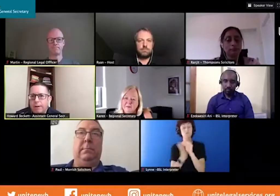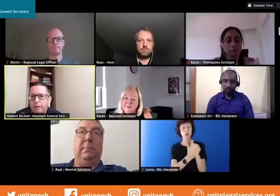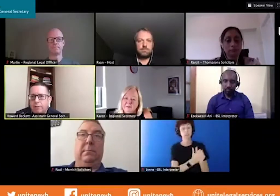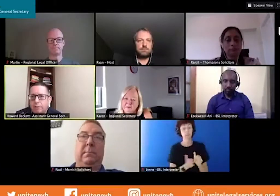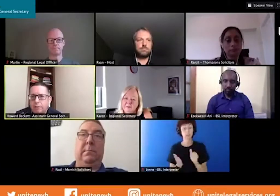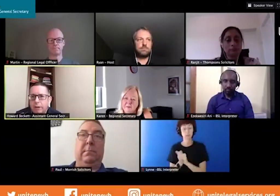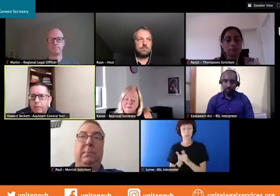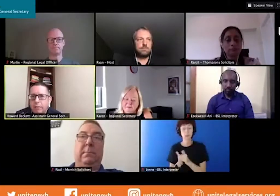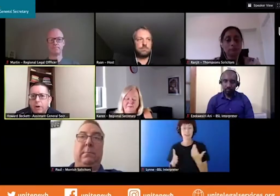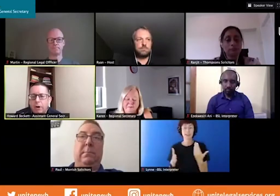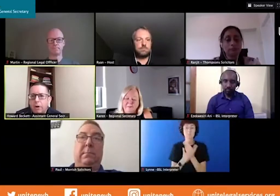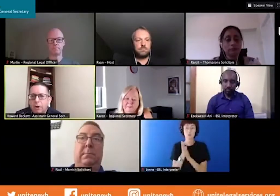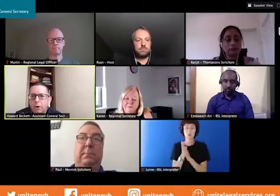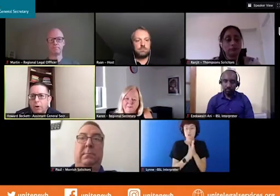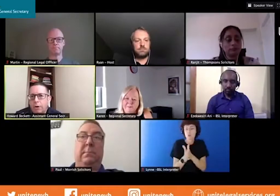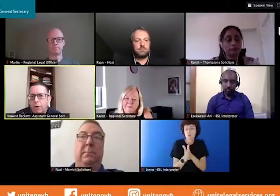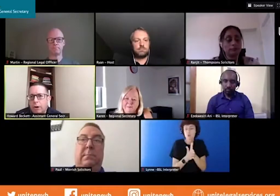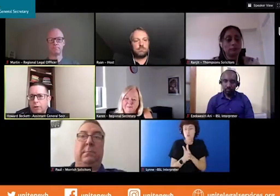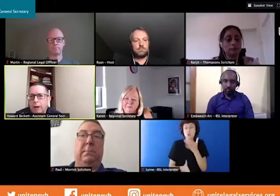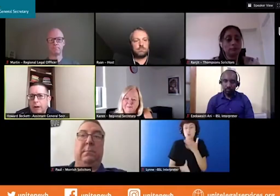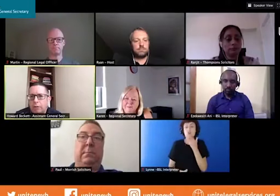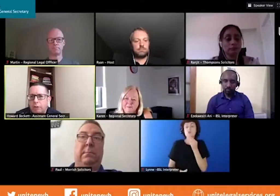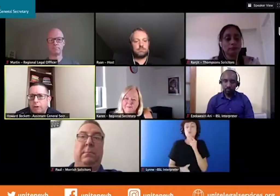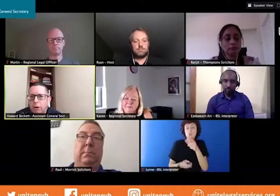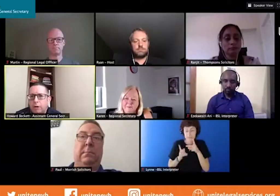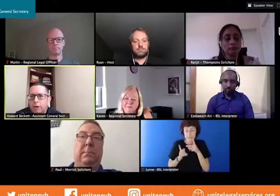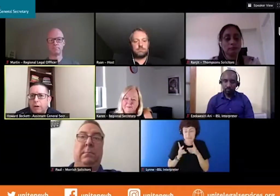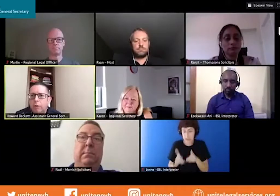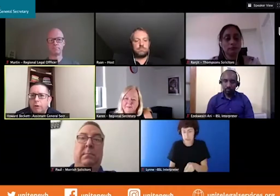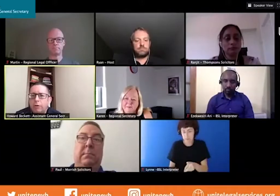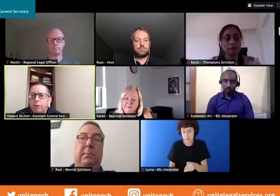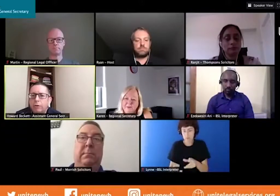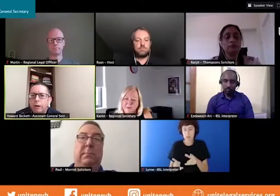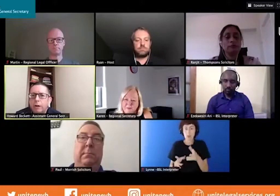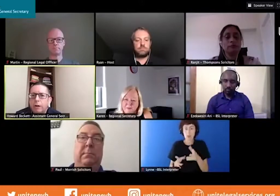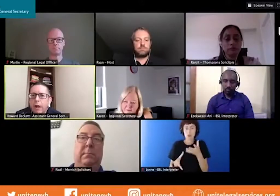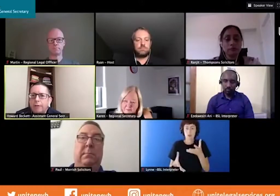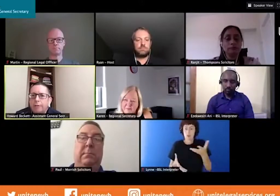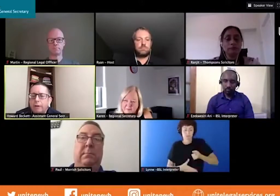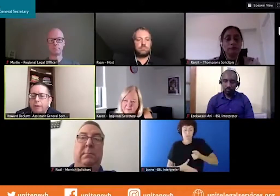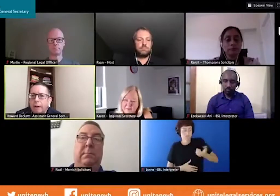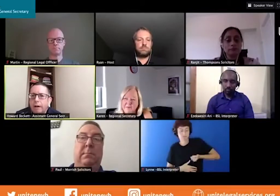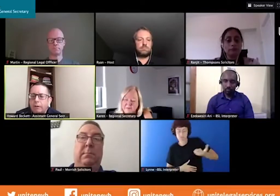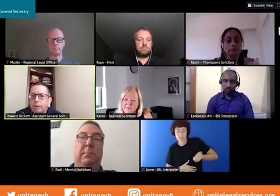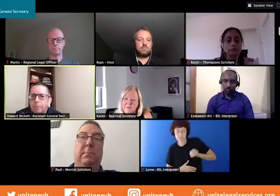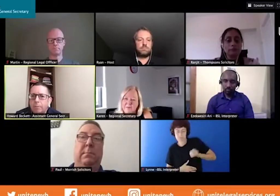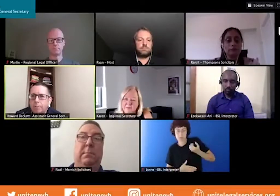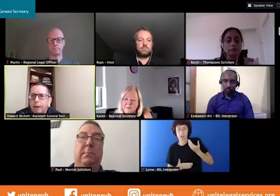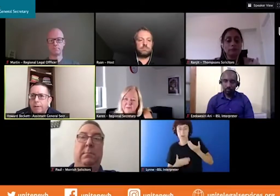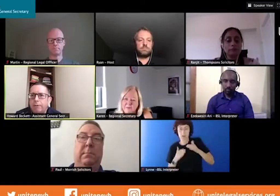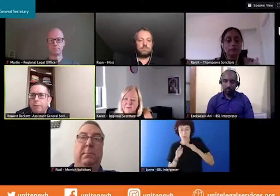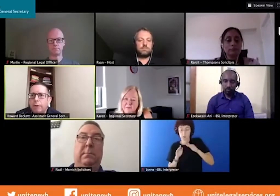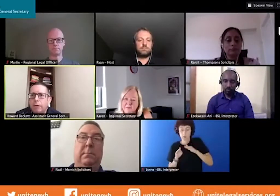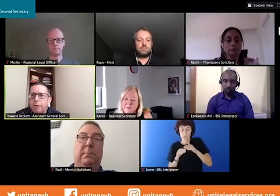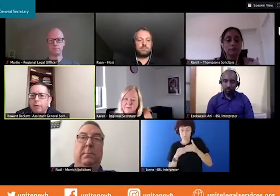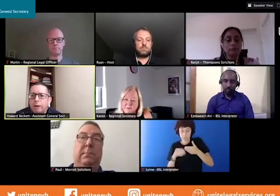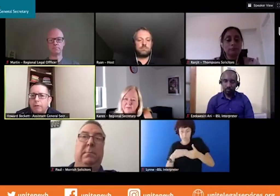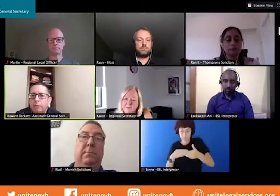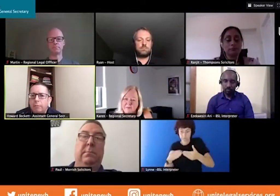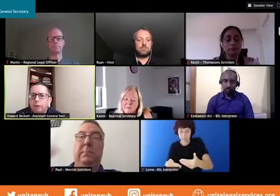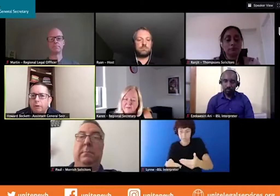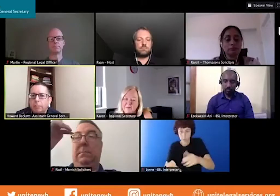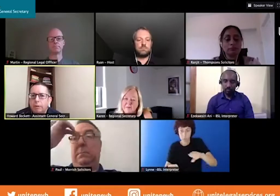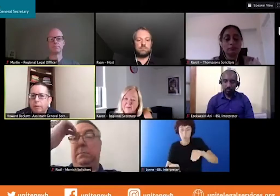now running down the statutory clock in order to have the scheme pay for their consultation period, pay for the